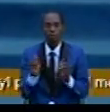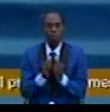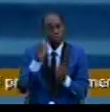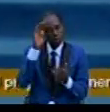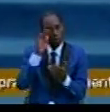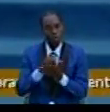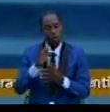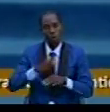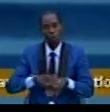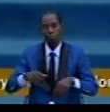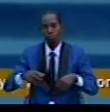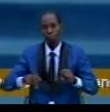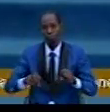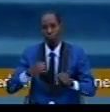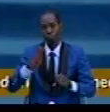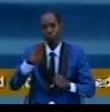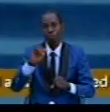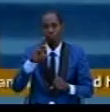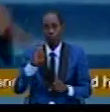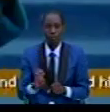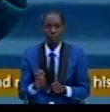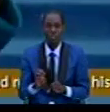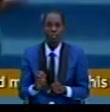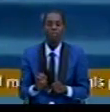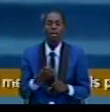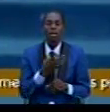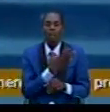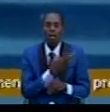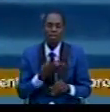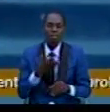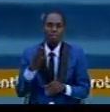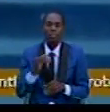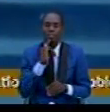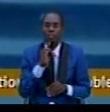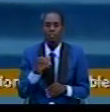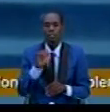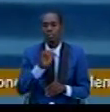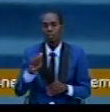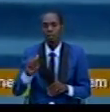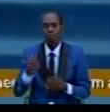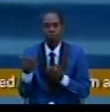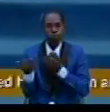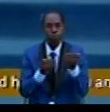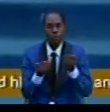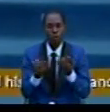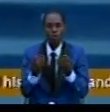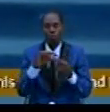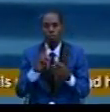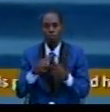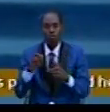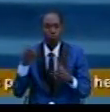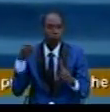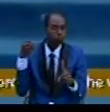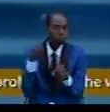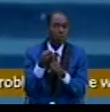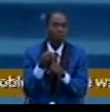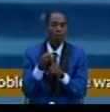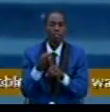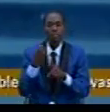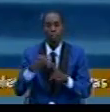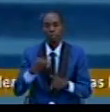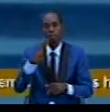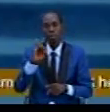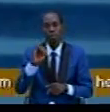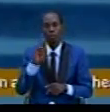that my husband has seen the people that want to crush us on Okada. It's near our Okada. So when I look